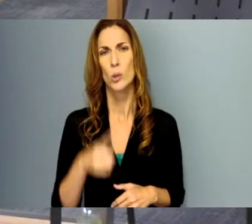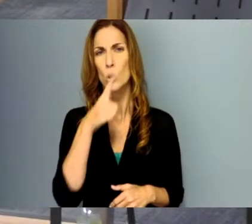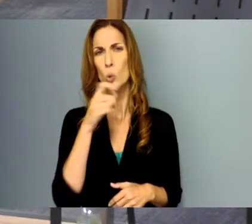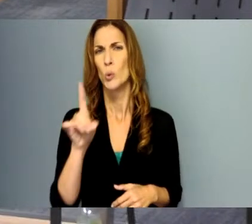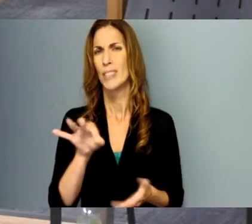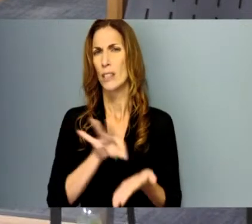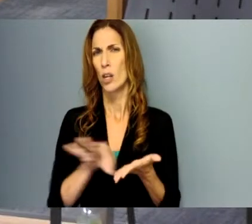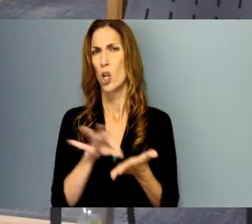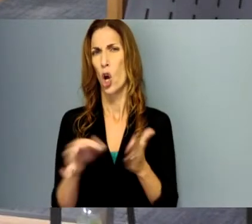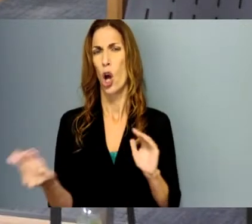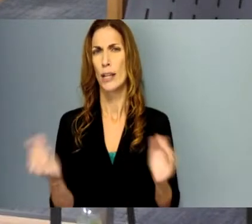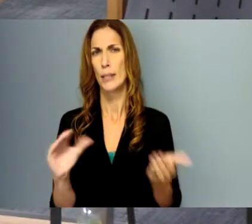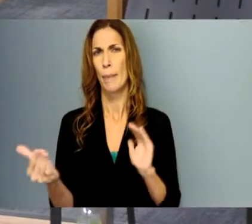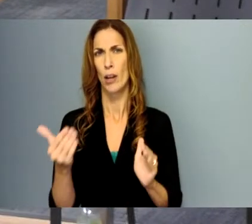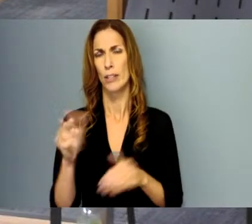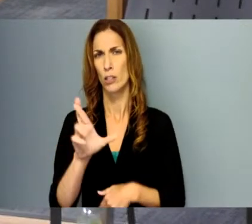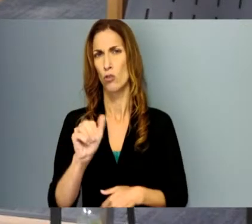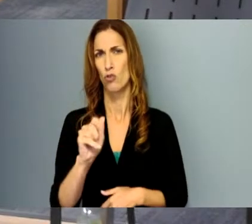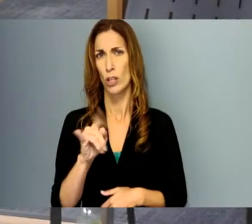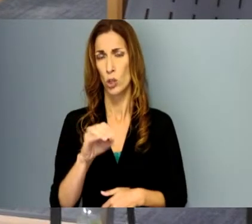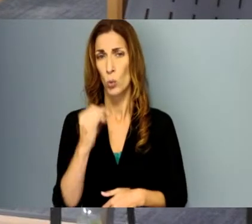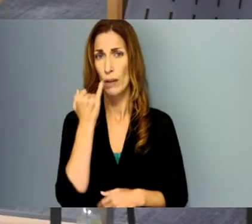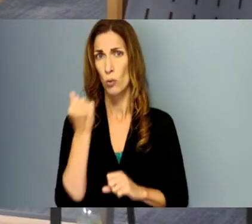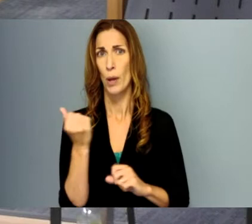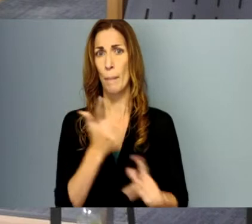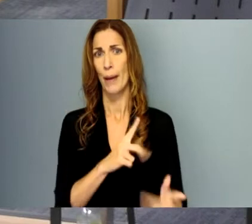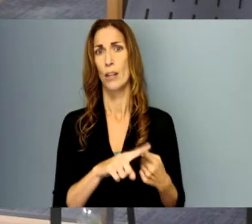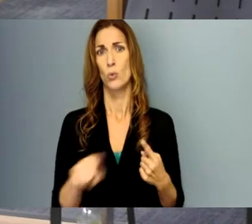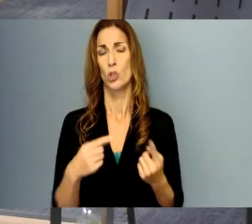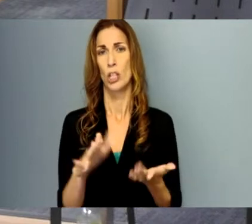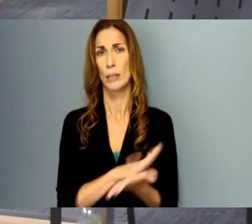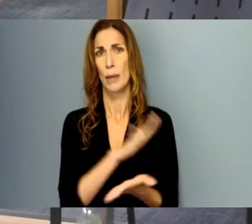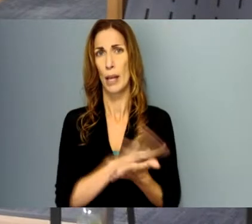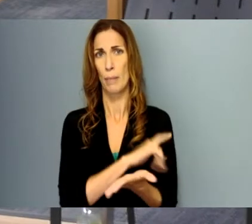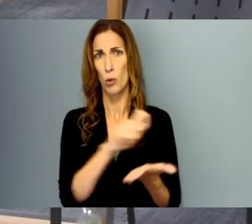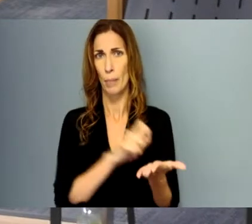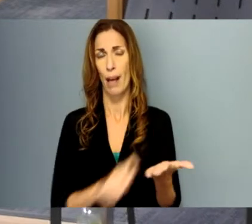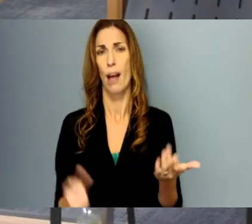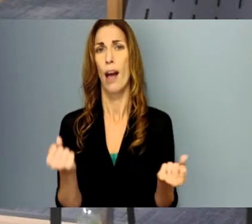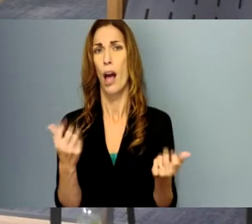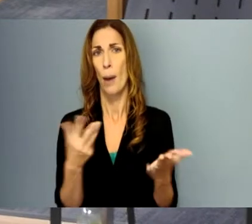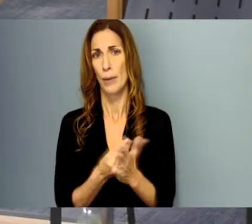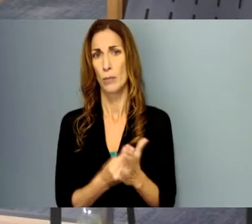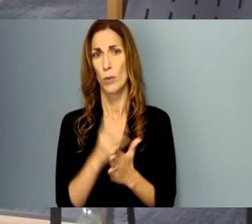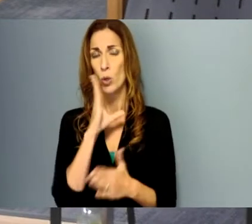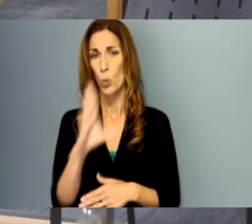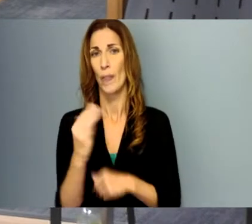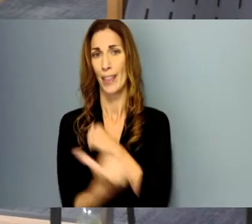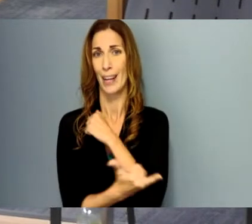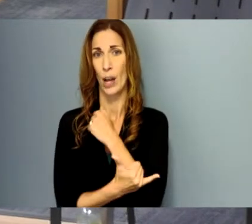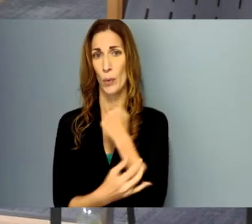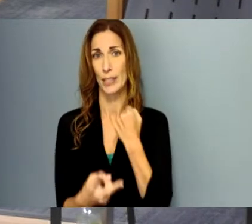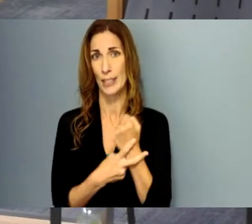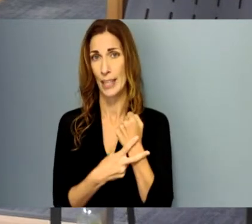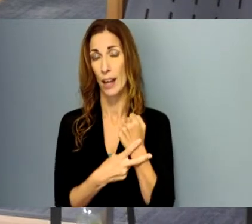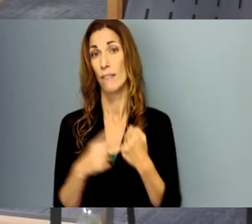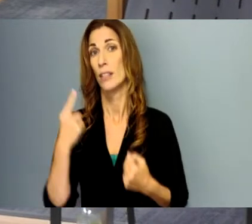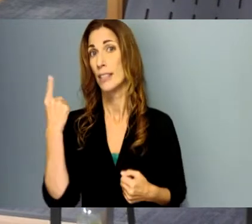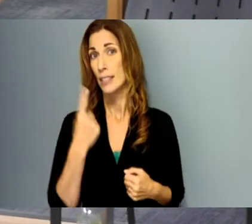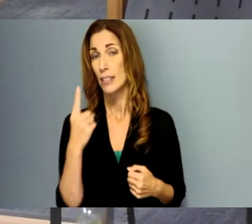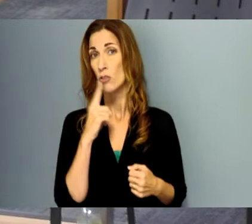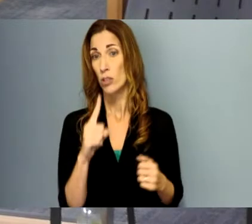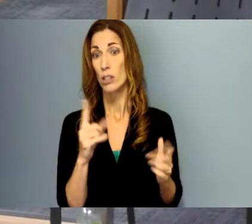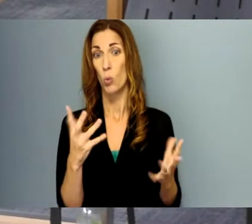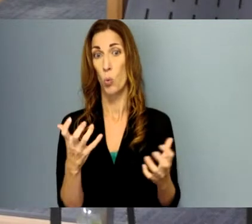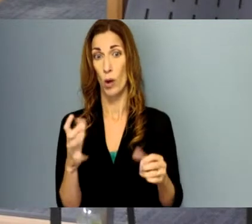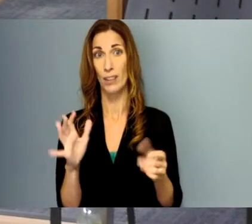cost comparison ratio? If we went back to strictly paper ballots, how much money would this county save? While considering moving to